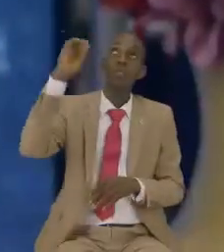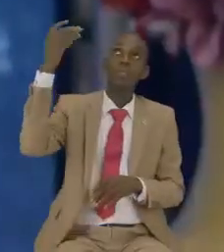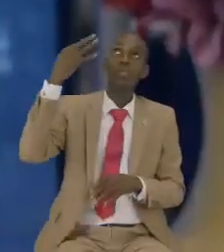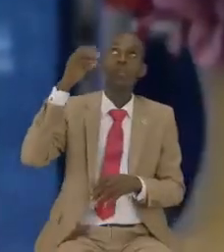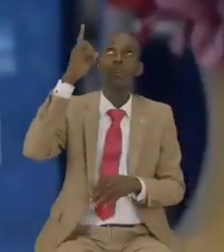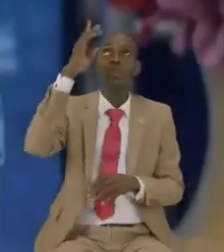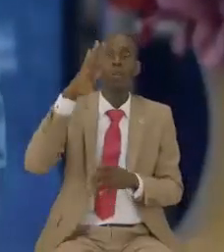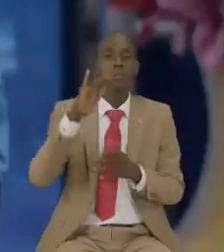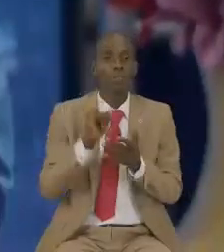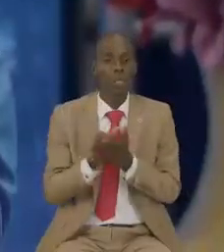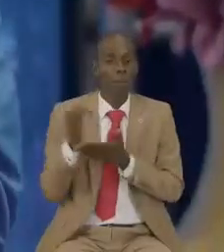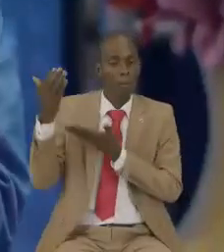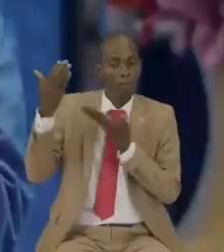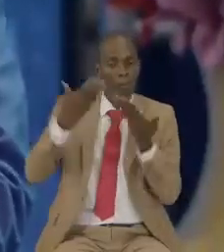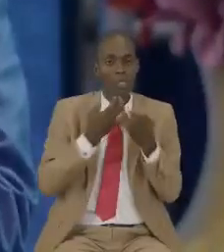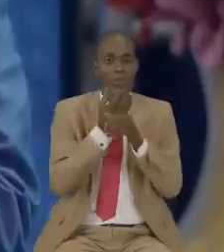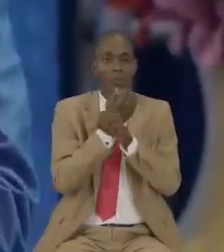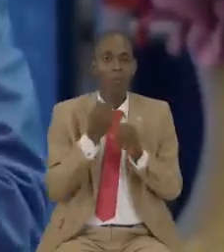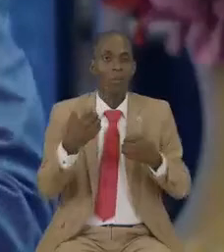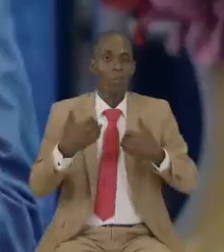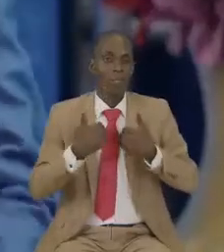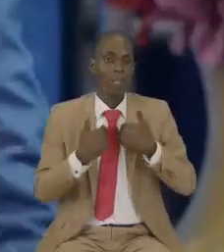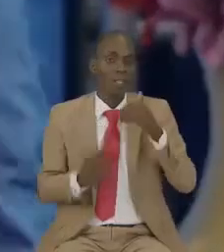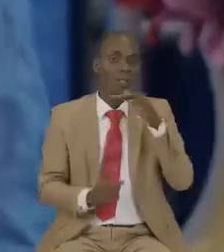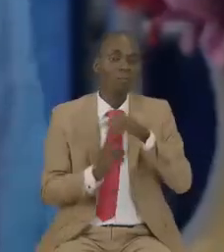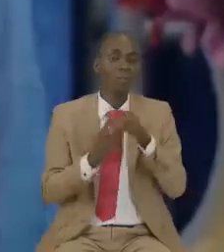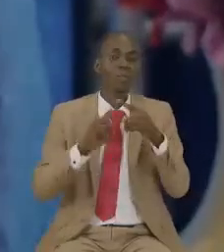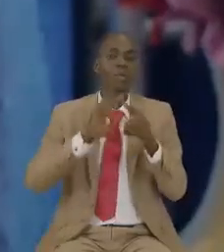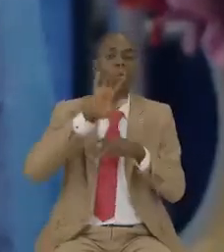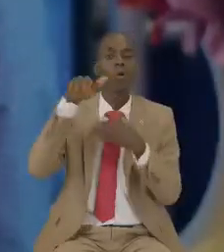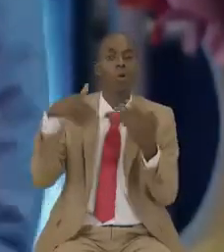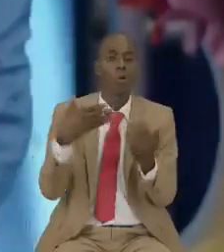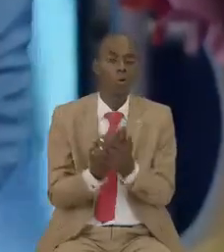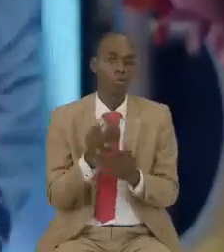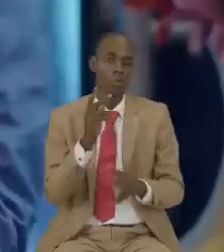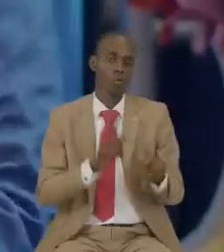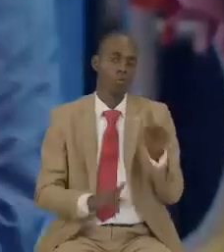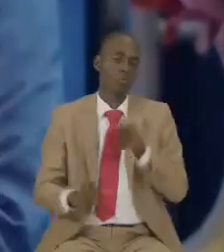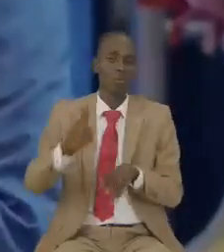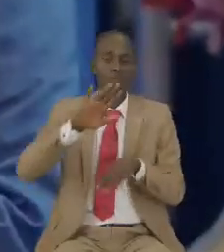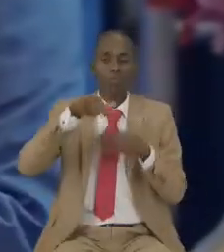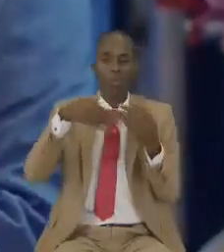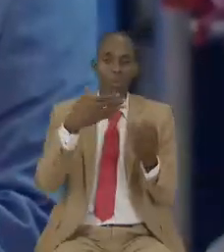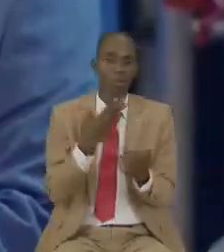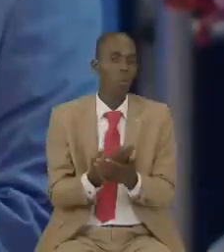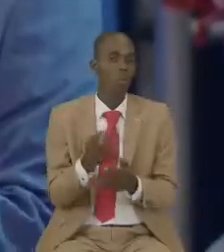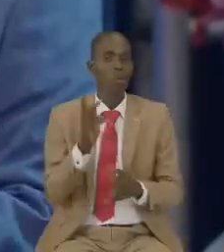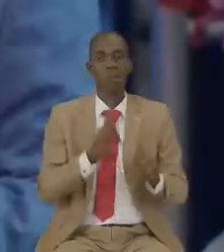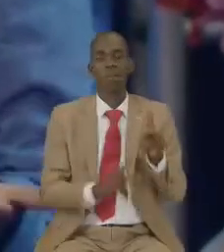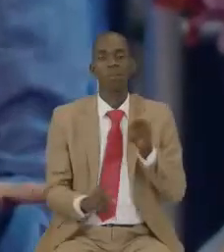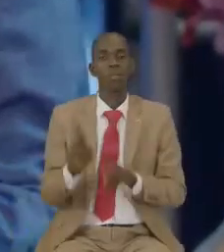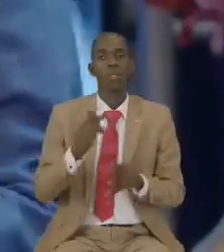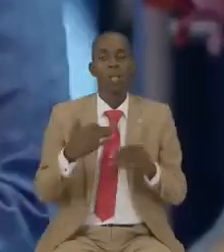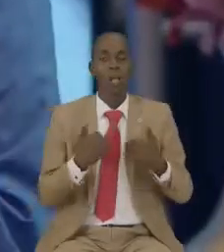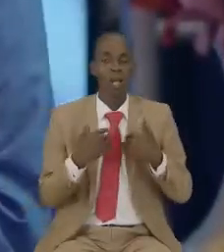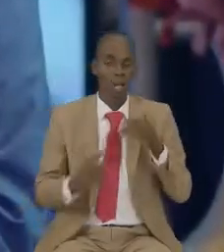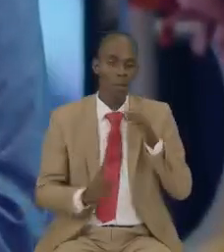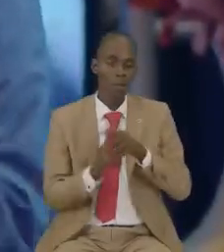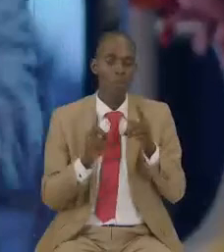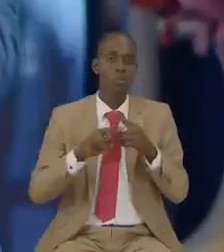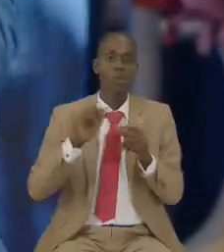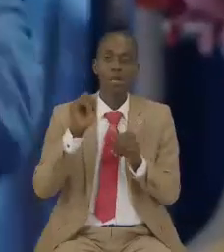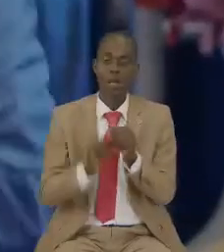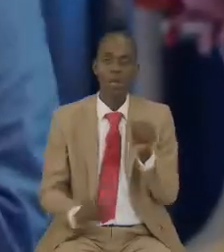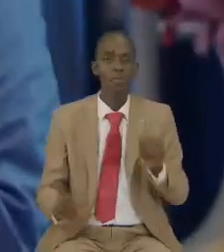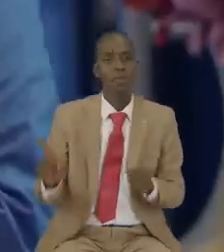bringeth salvation has appeared to all men. Has appeared to all men. Has appeared to